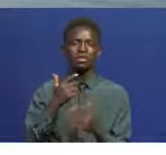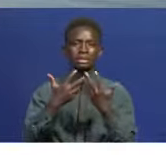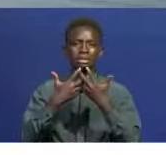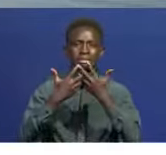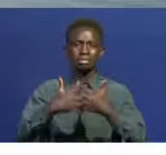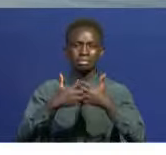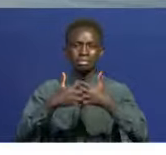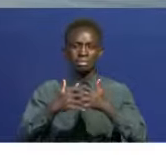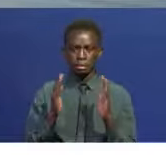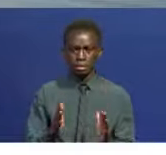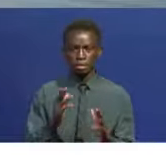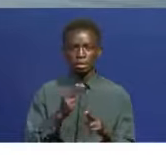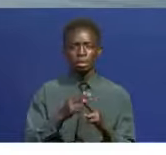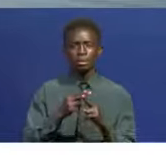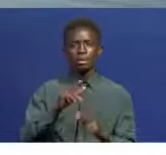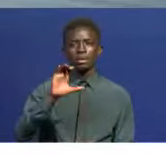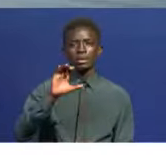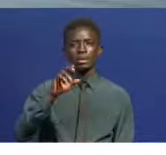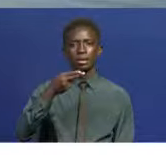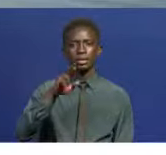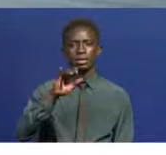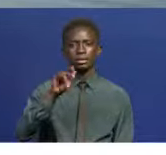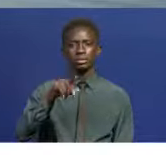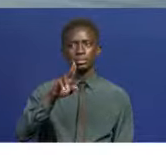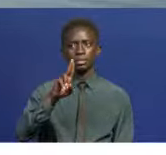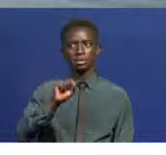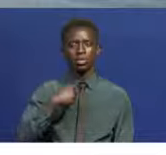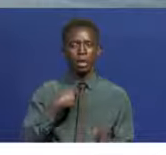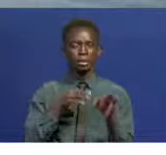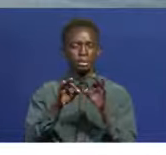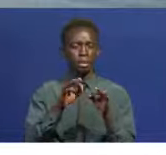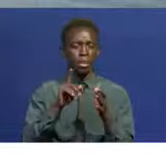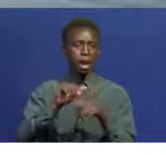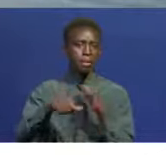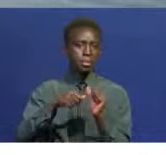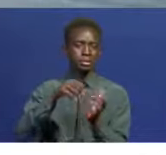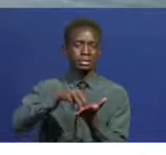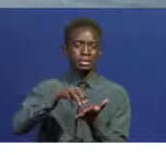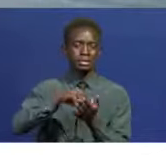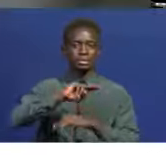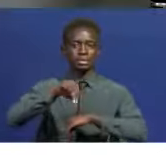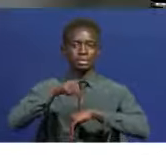who already is in the house. We are putting things into perspective when it comes to the state of the nation. Back in a moment.